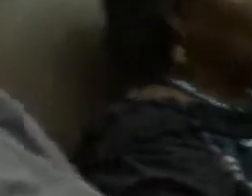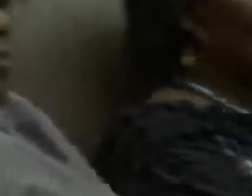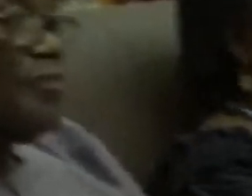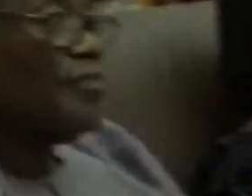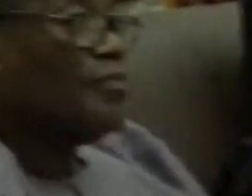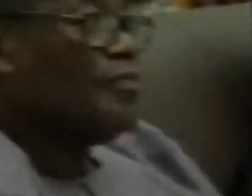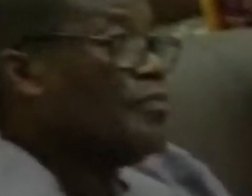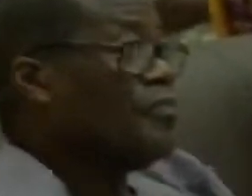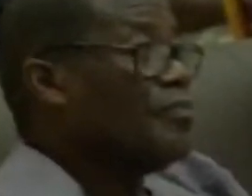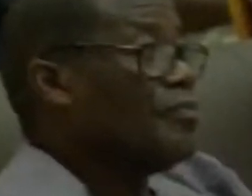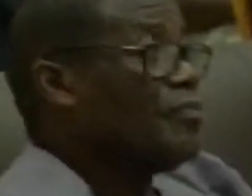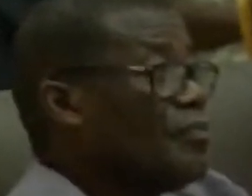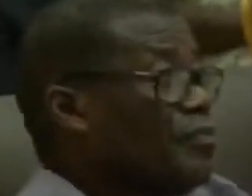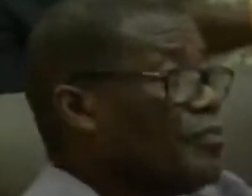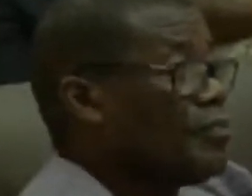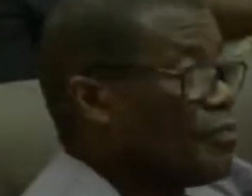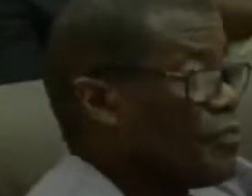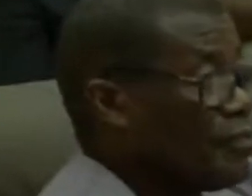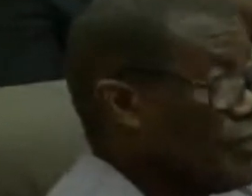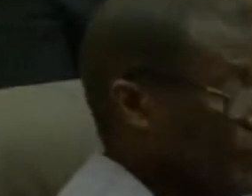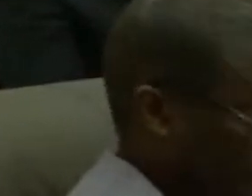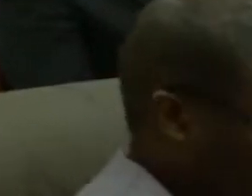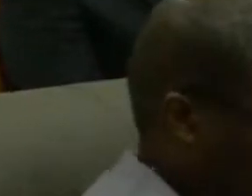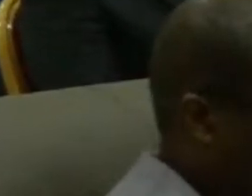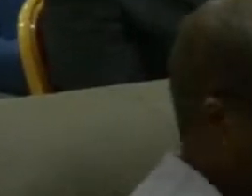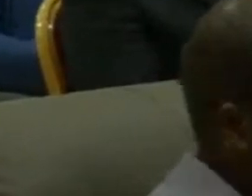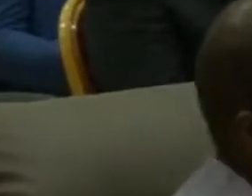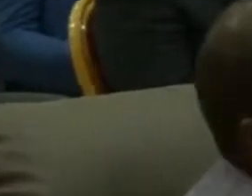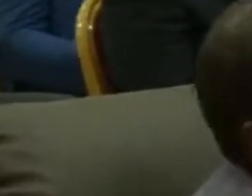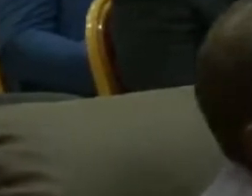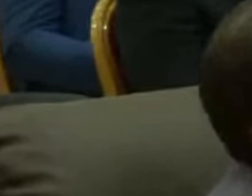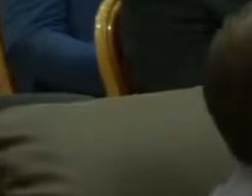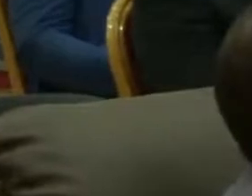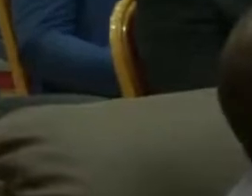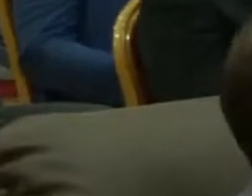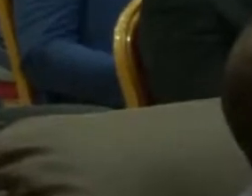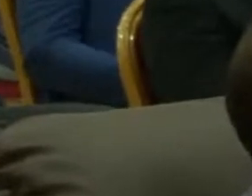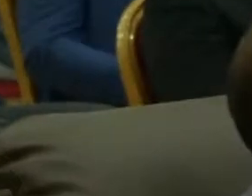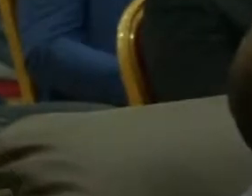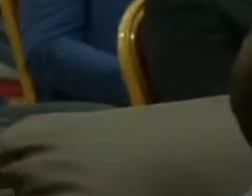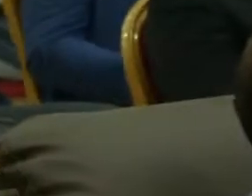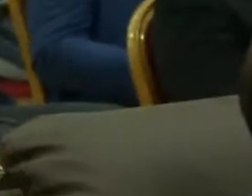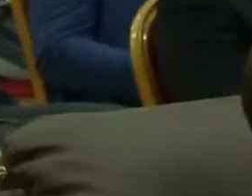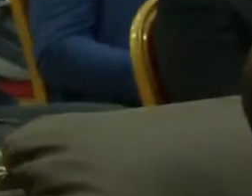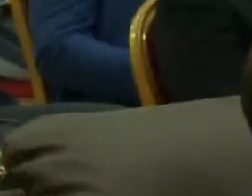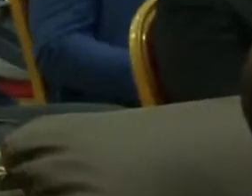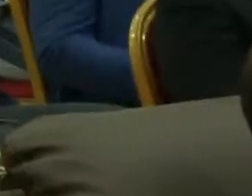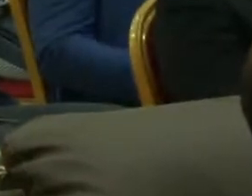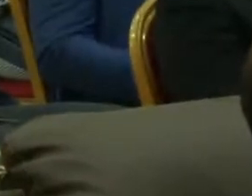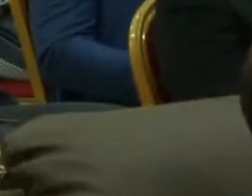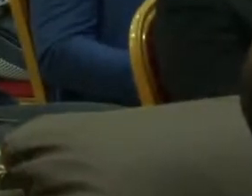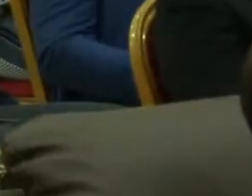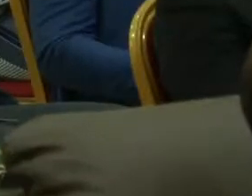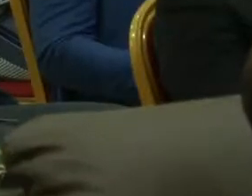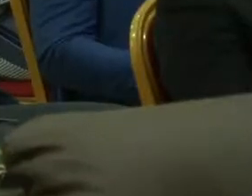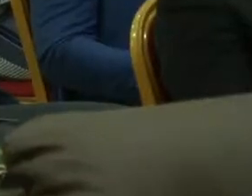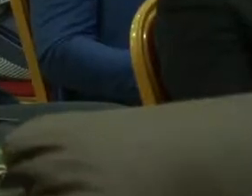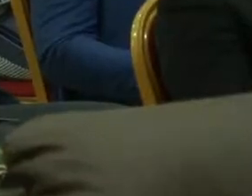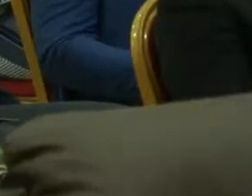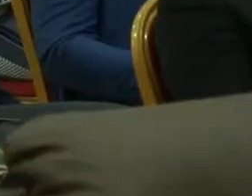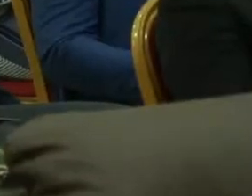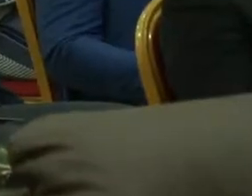hashtag Kronti 2022, also hashtag Open Civic Spaces. You can also find us